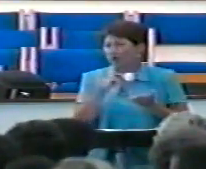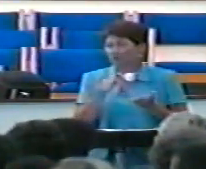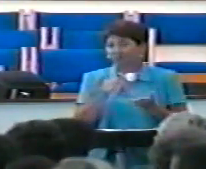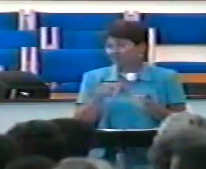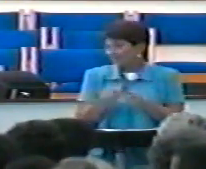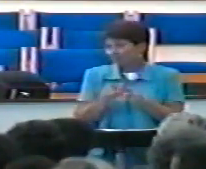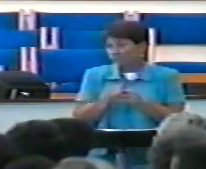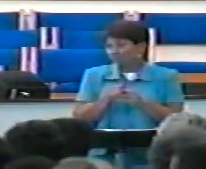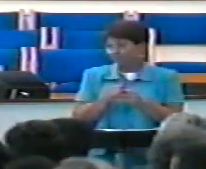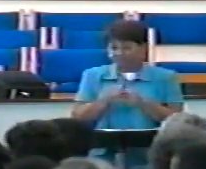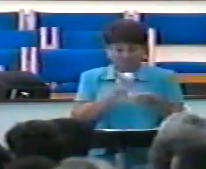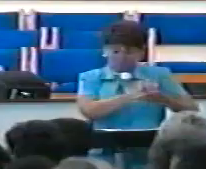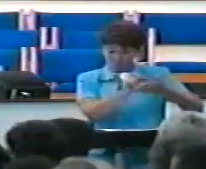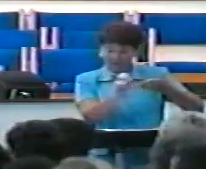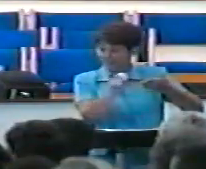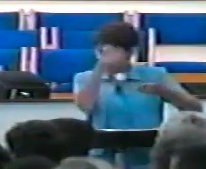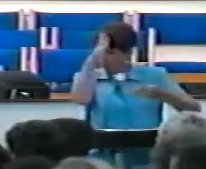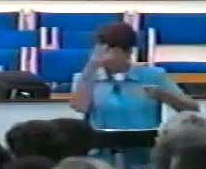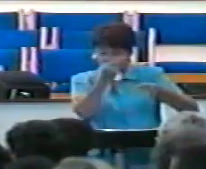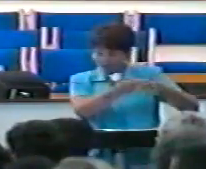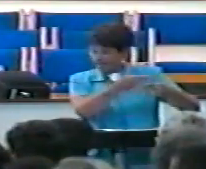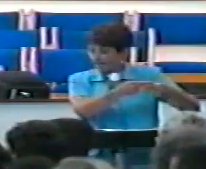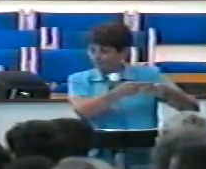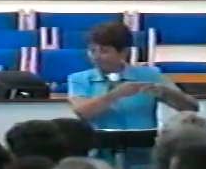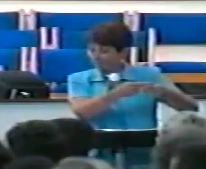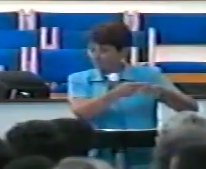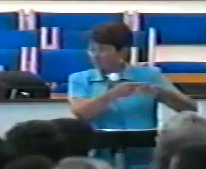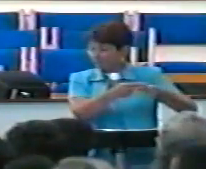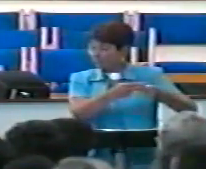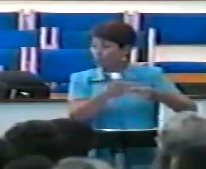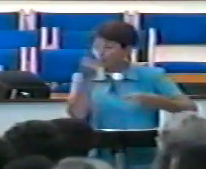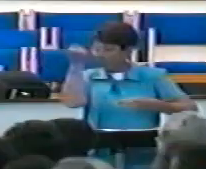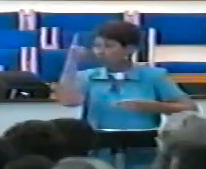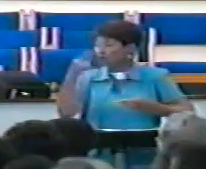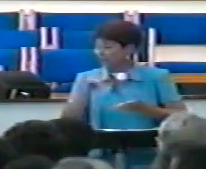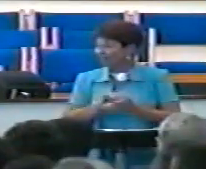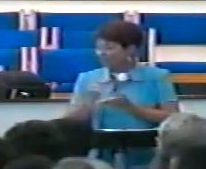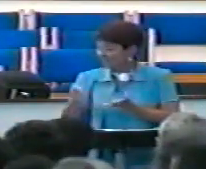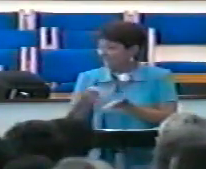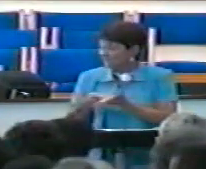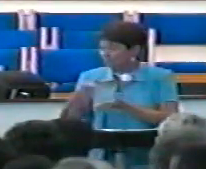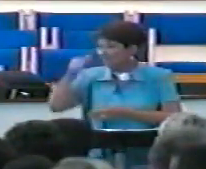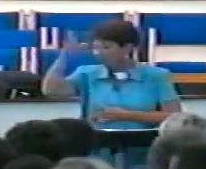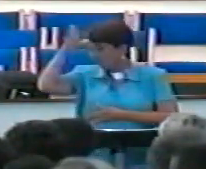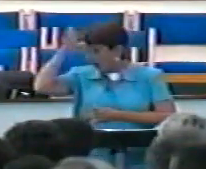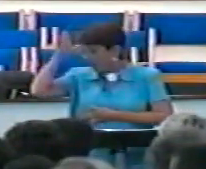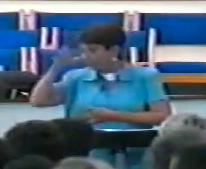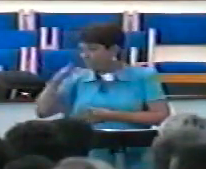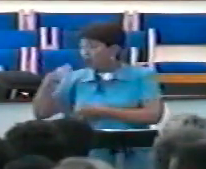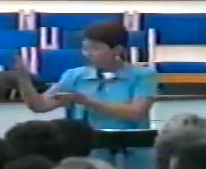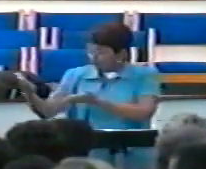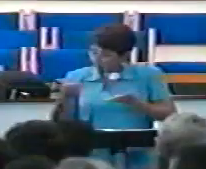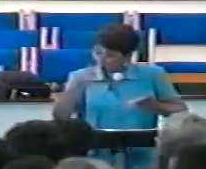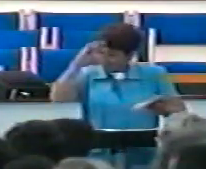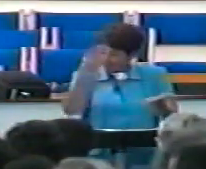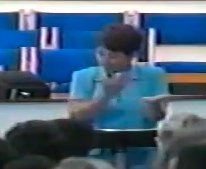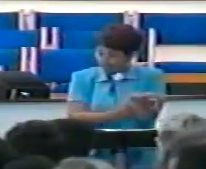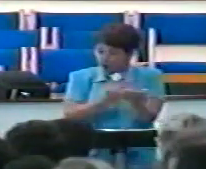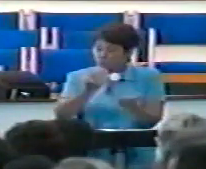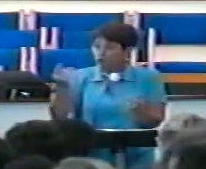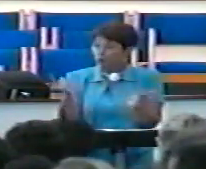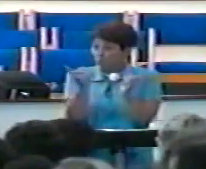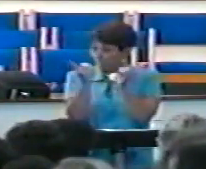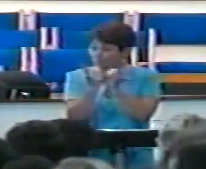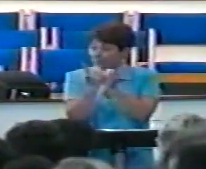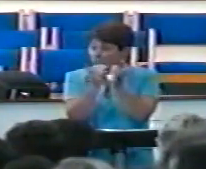just understand here's a father that brought his lad to see Jesus and to meet Jesus. This man